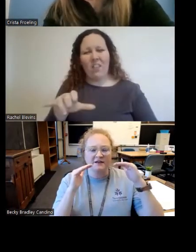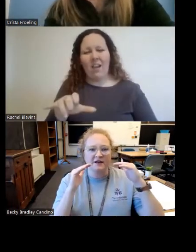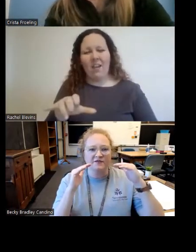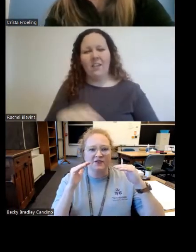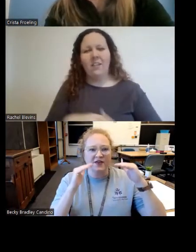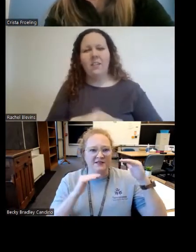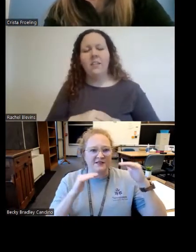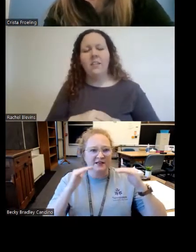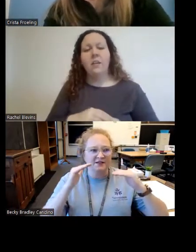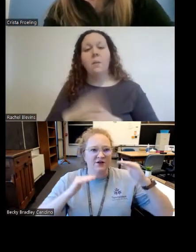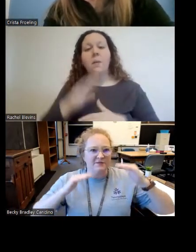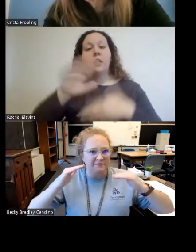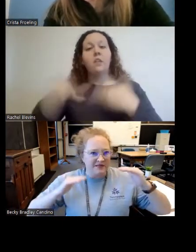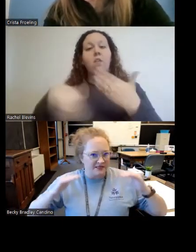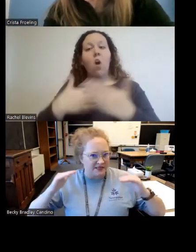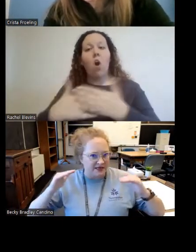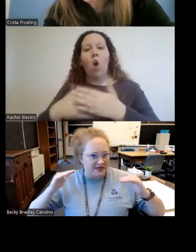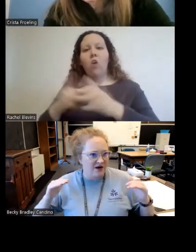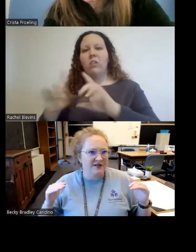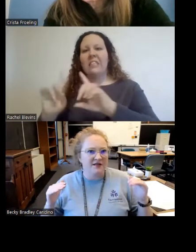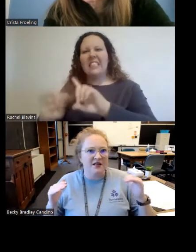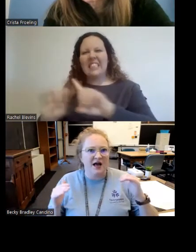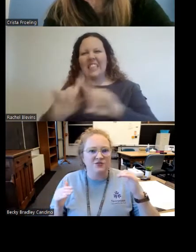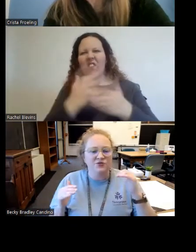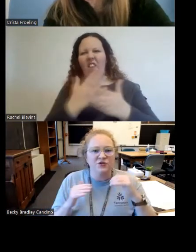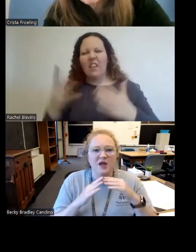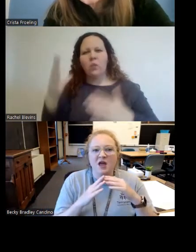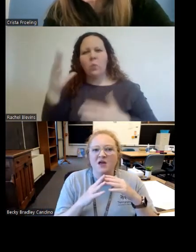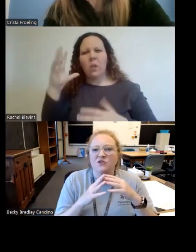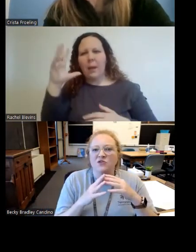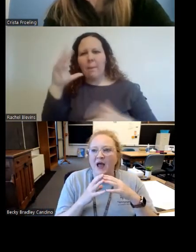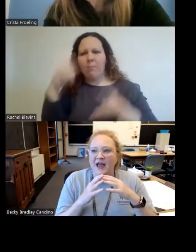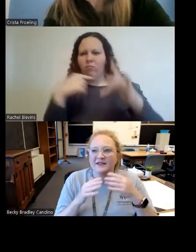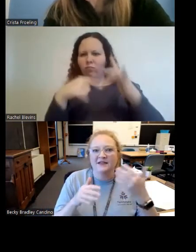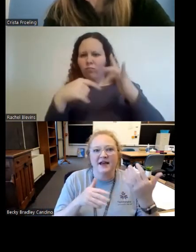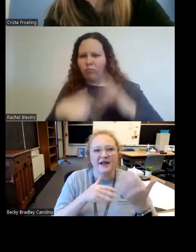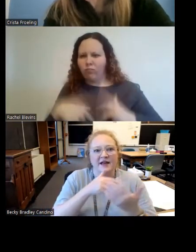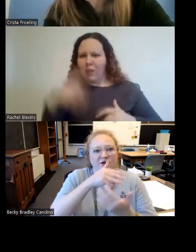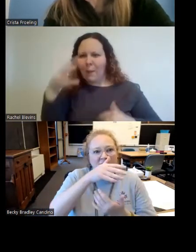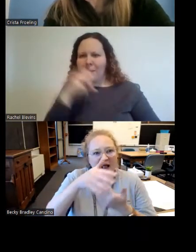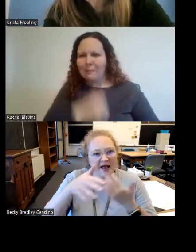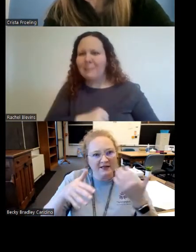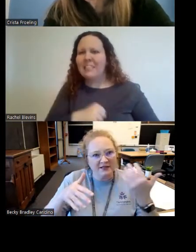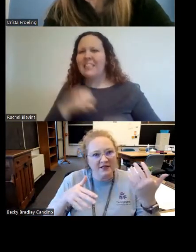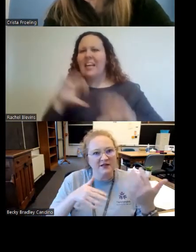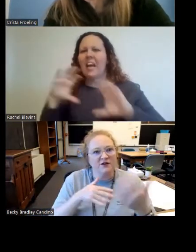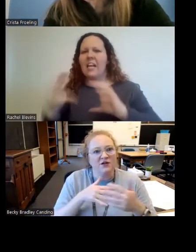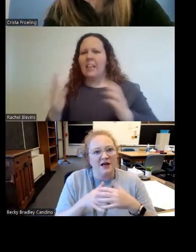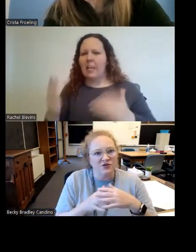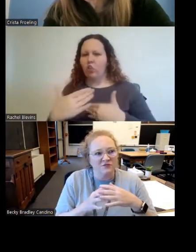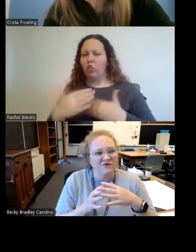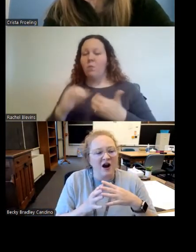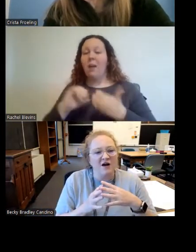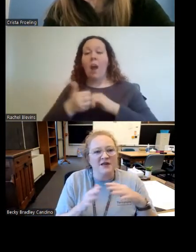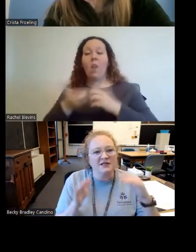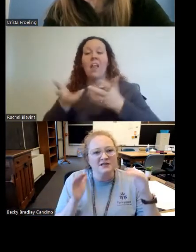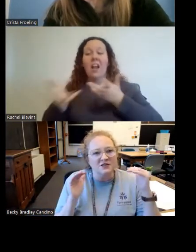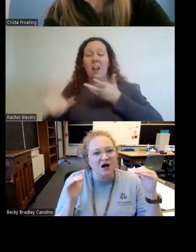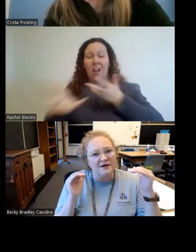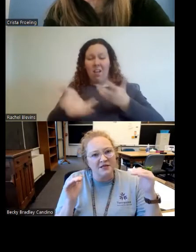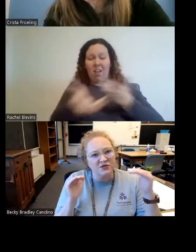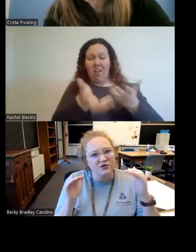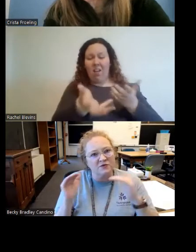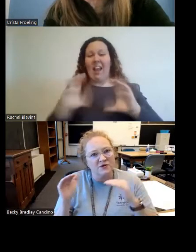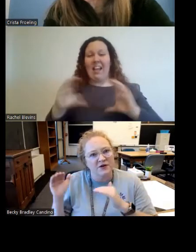the things that they're going to be missing out on in the classroom, the way that they interact in their classroom environment is